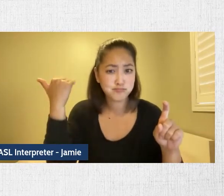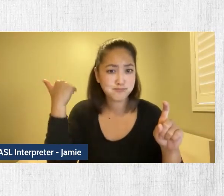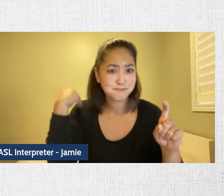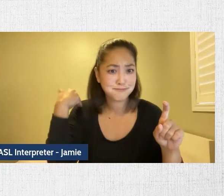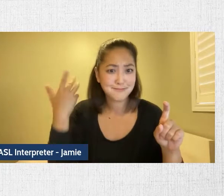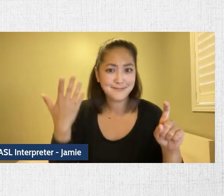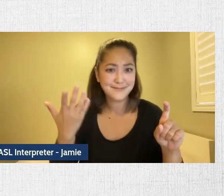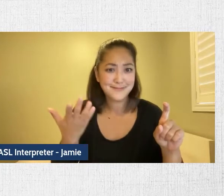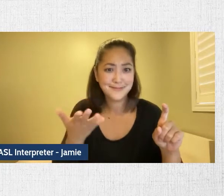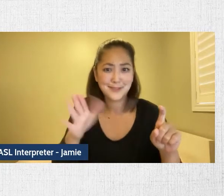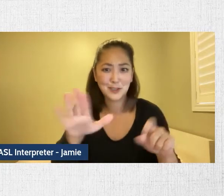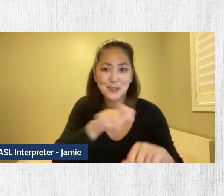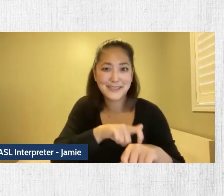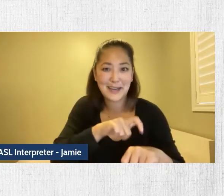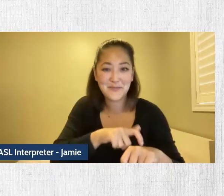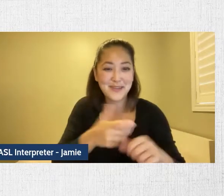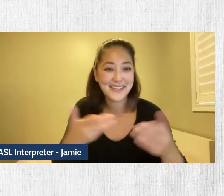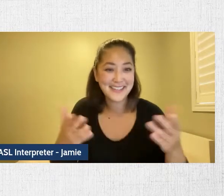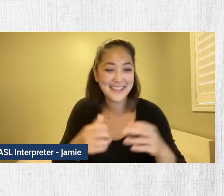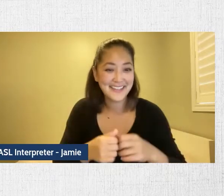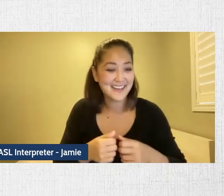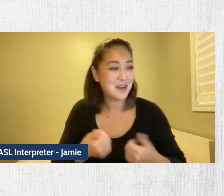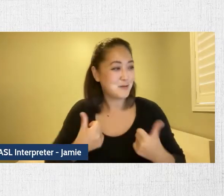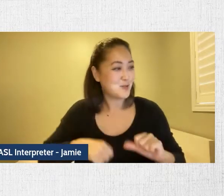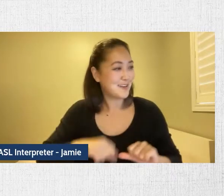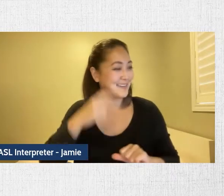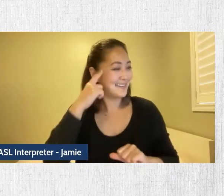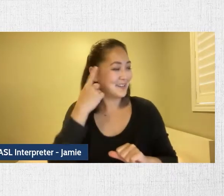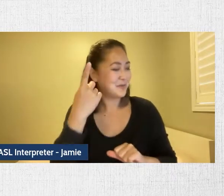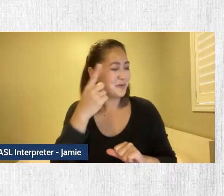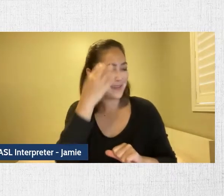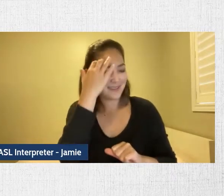back in the day? So I think one of the memories that I can share was